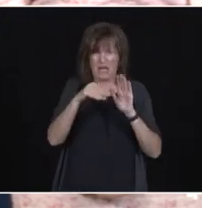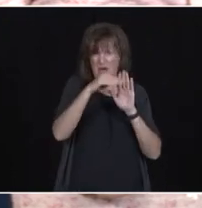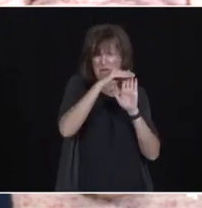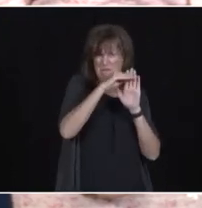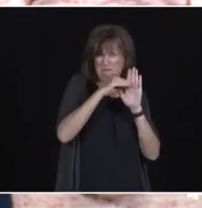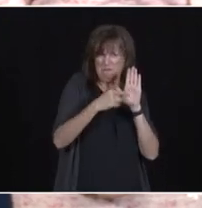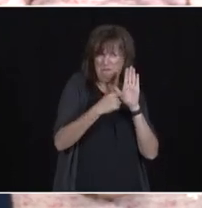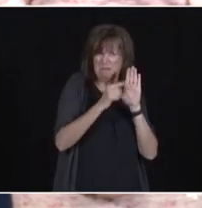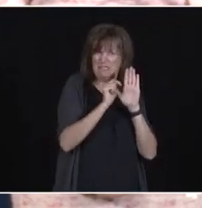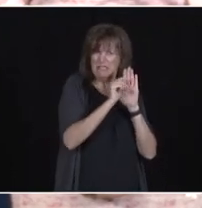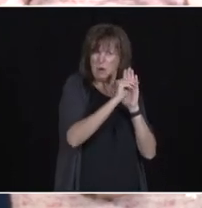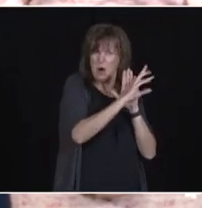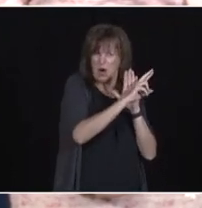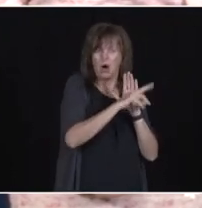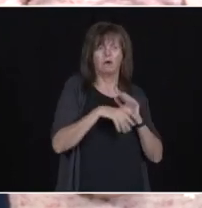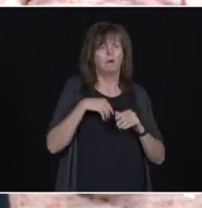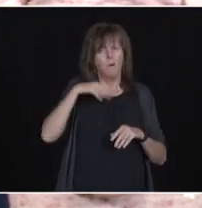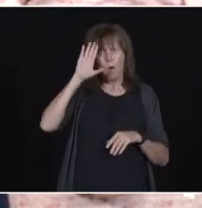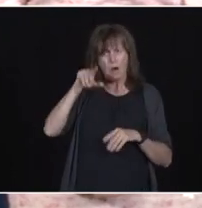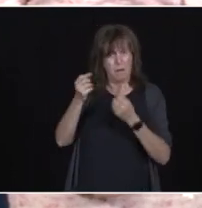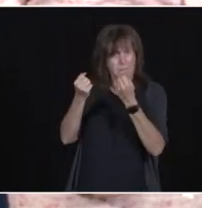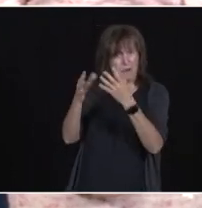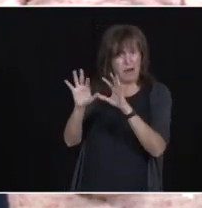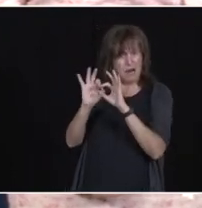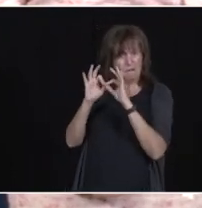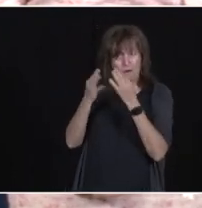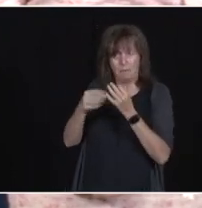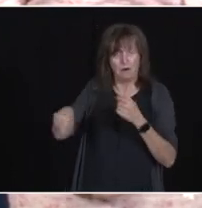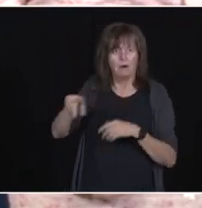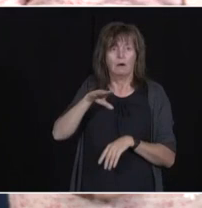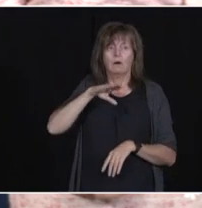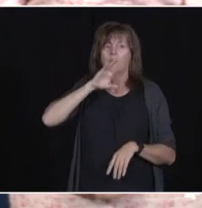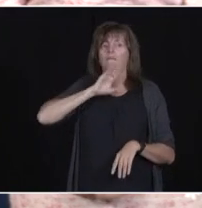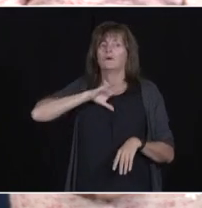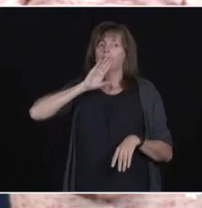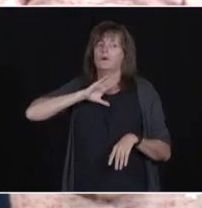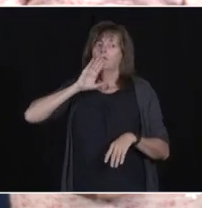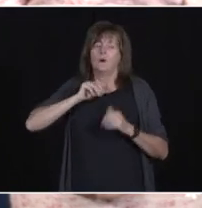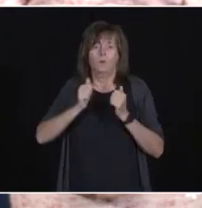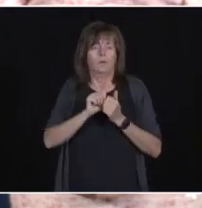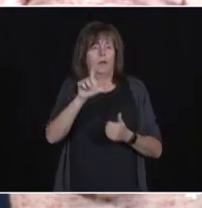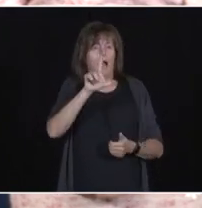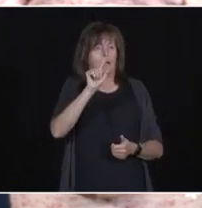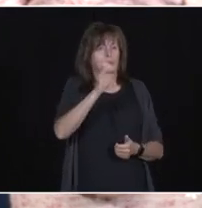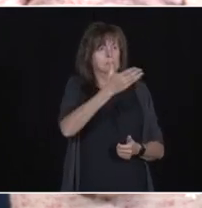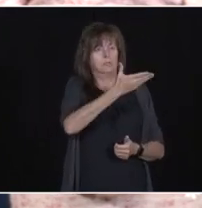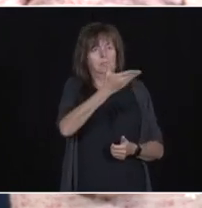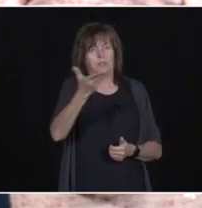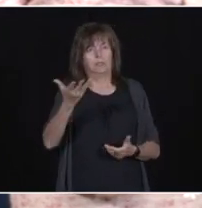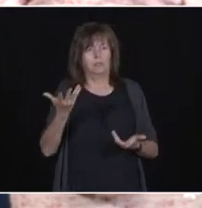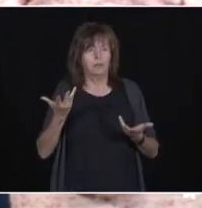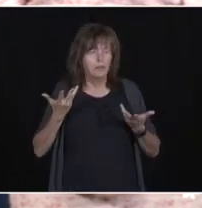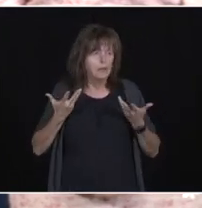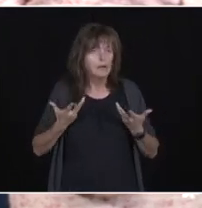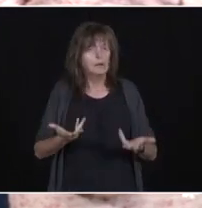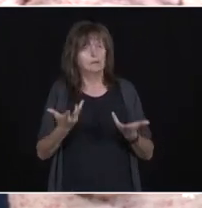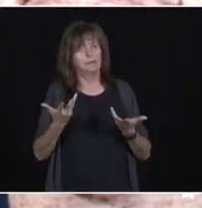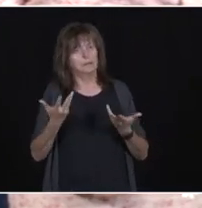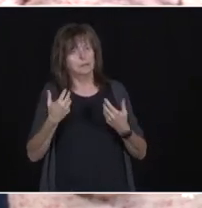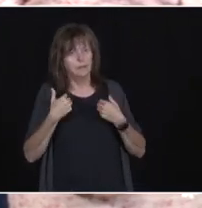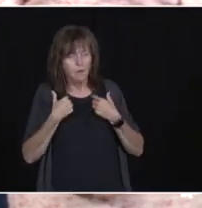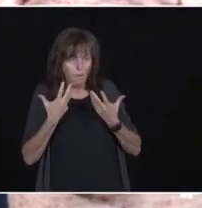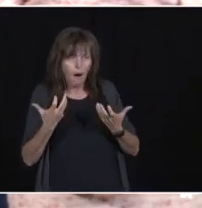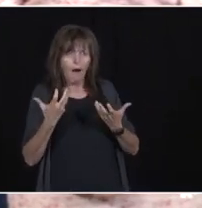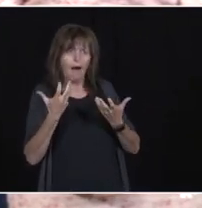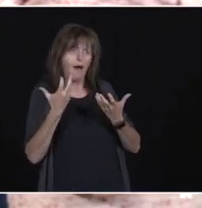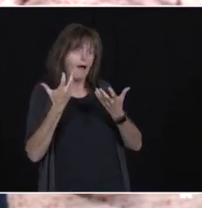the province and people who have been directly impacted by what has happened in long-term care homes in the province. How can they reach out to the